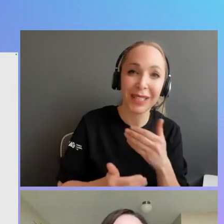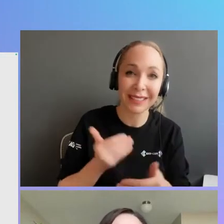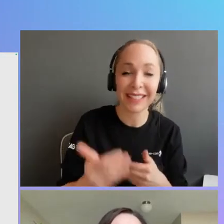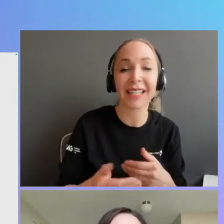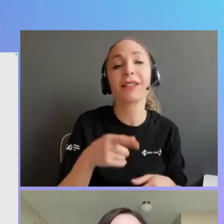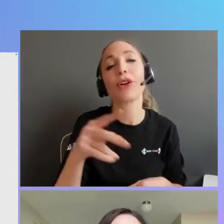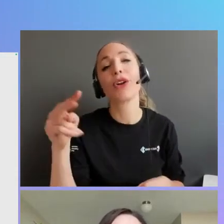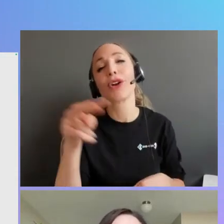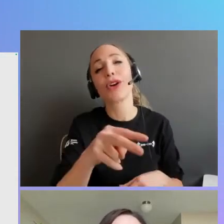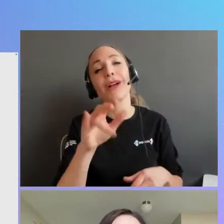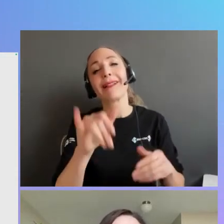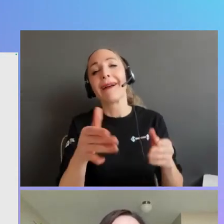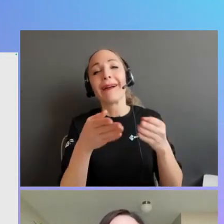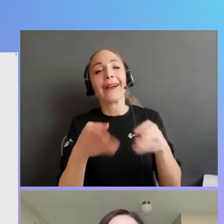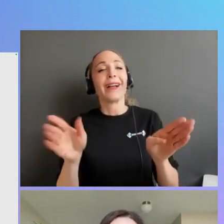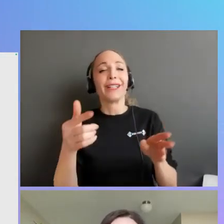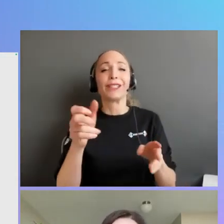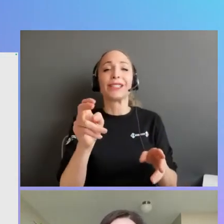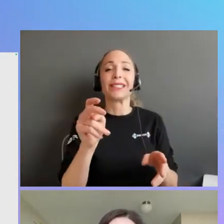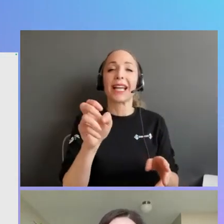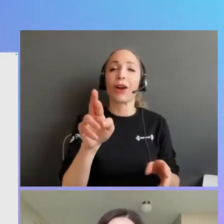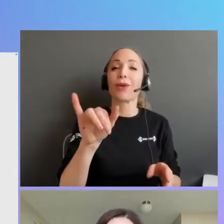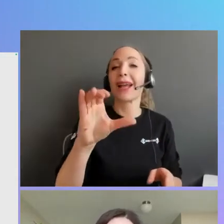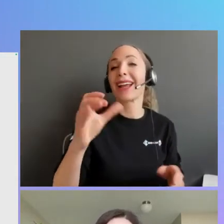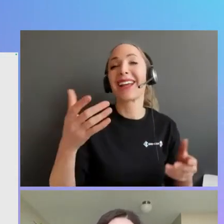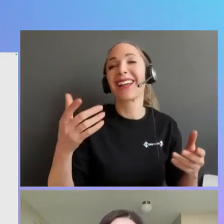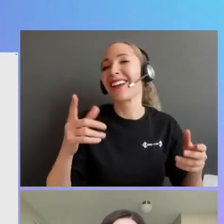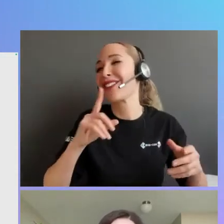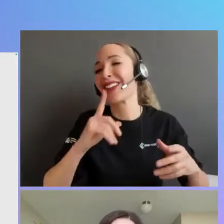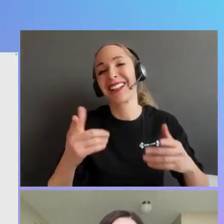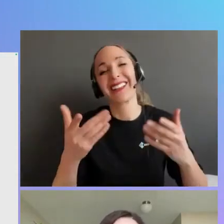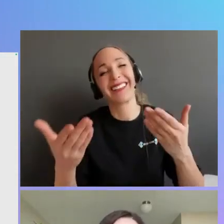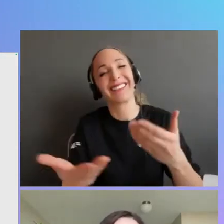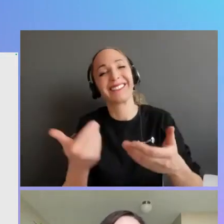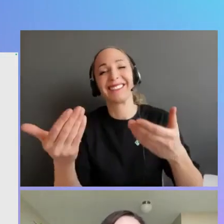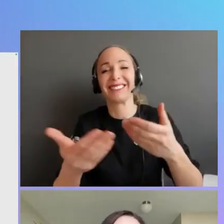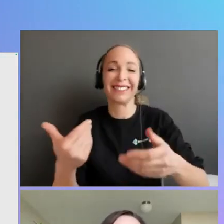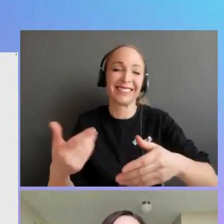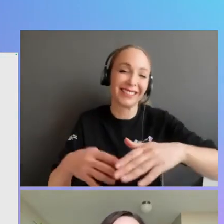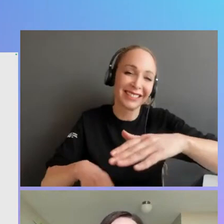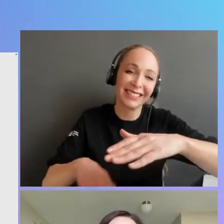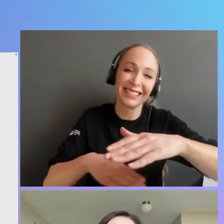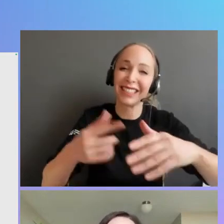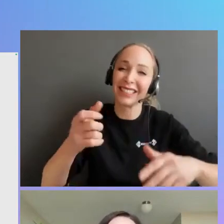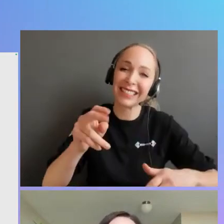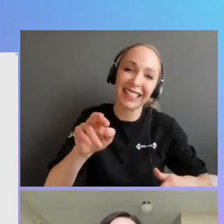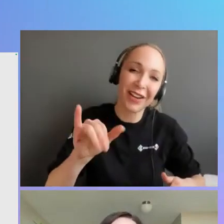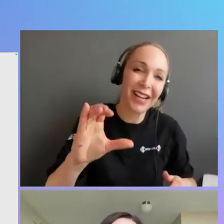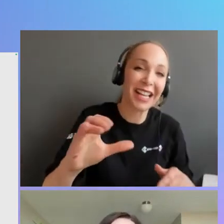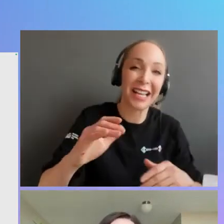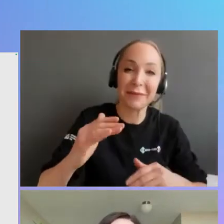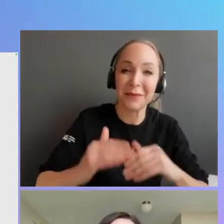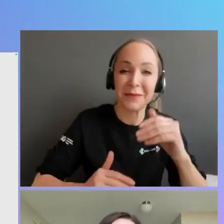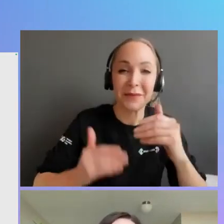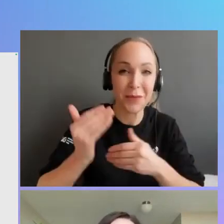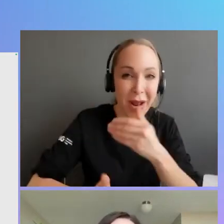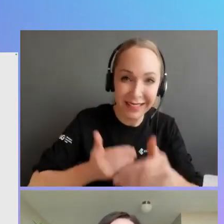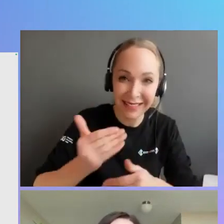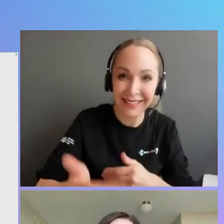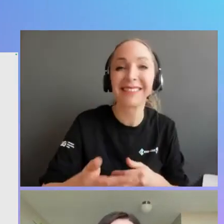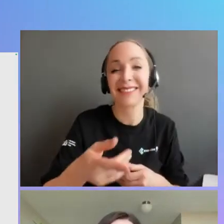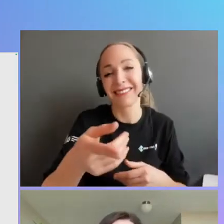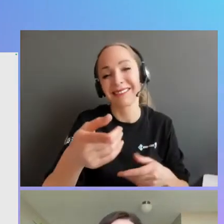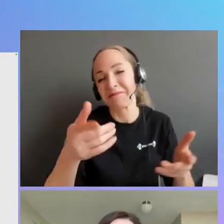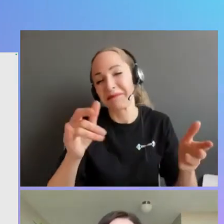kind of generic, very overly genericized process for a build flow, You've got a develop phase as the first phase